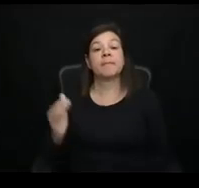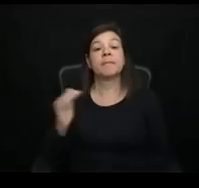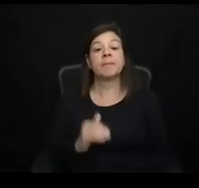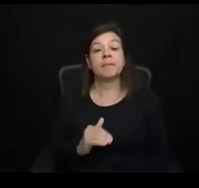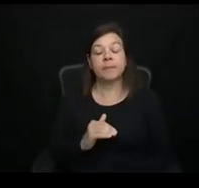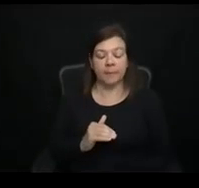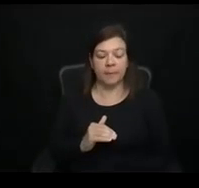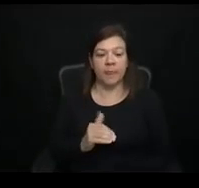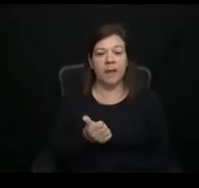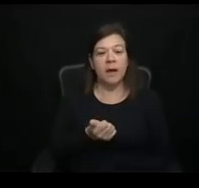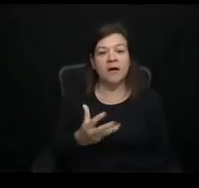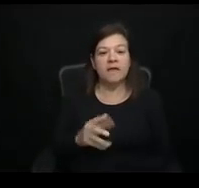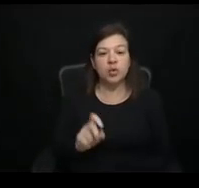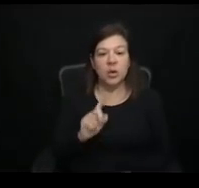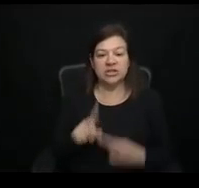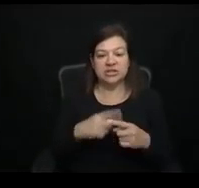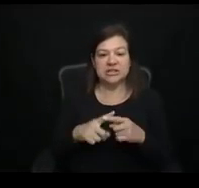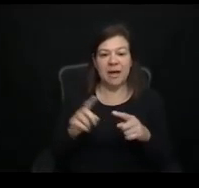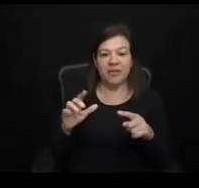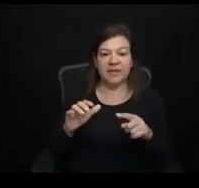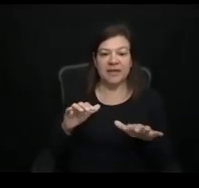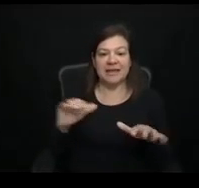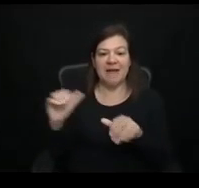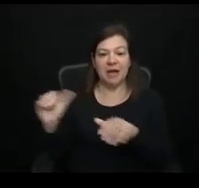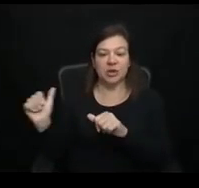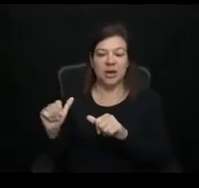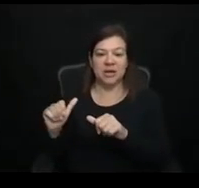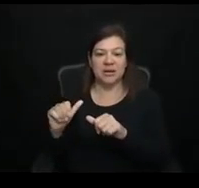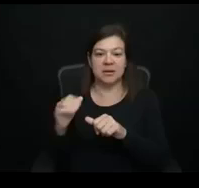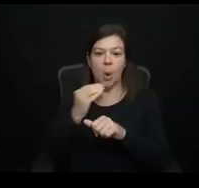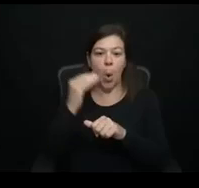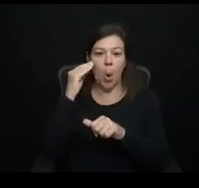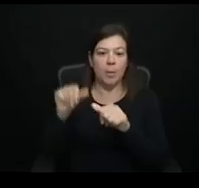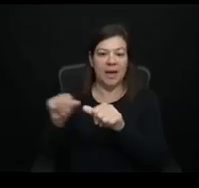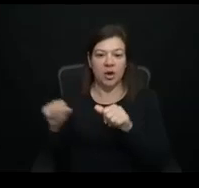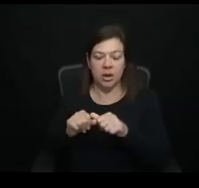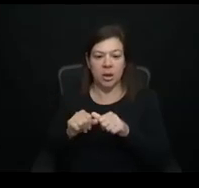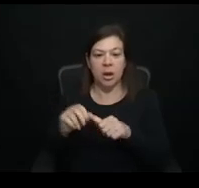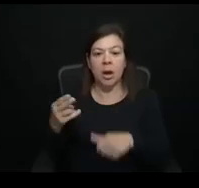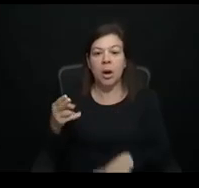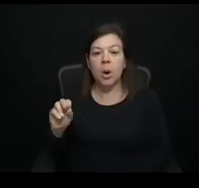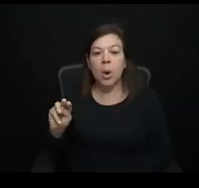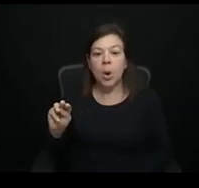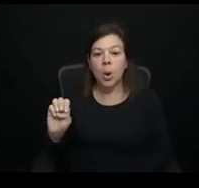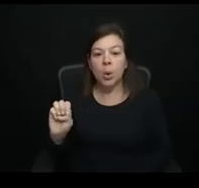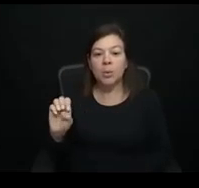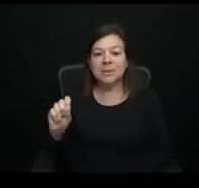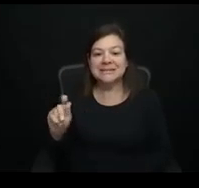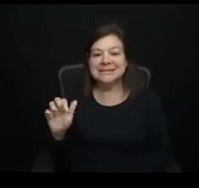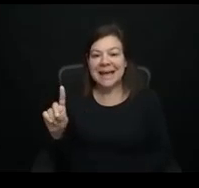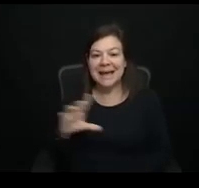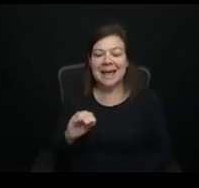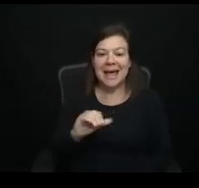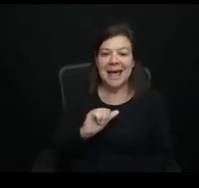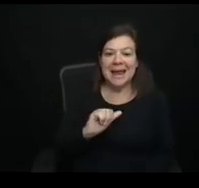evacuated subdivisions like Homestead and High Aspen. What kind of activities have been going on around there as far as fire? Well, that